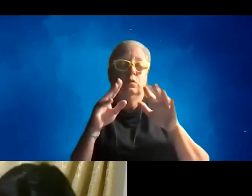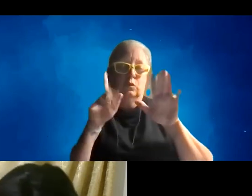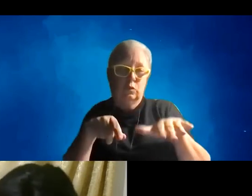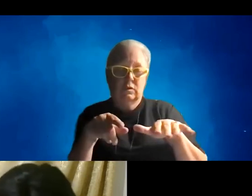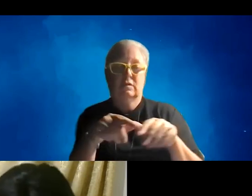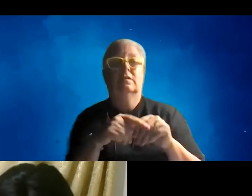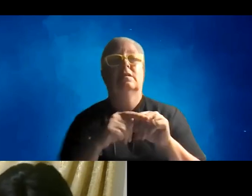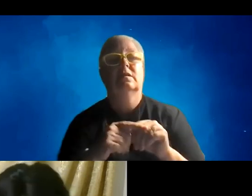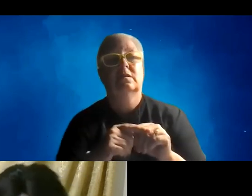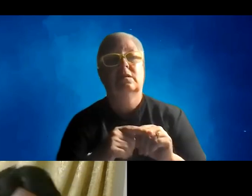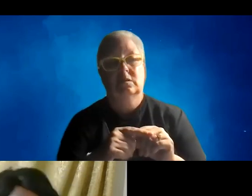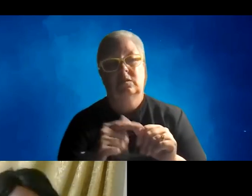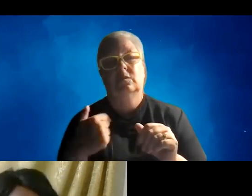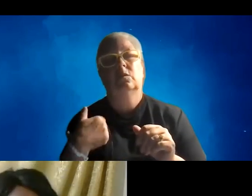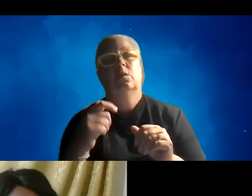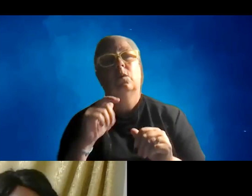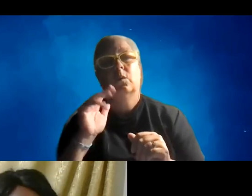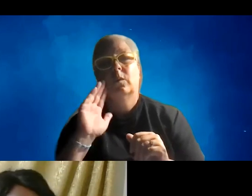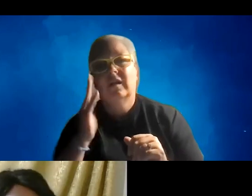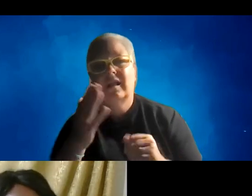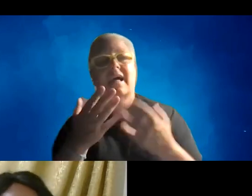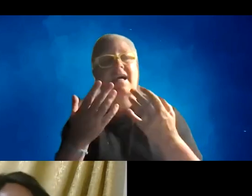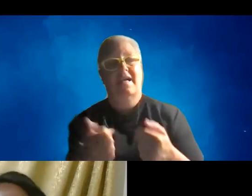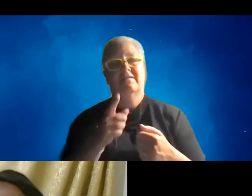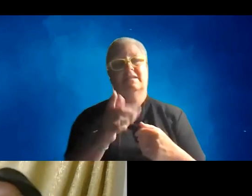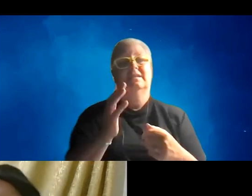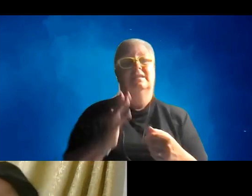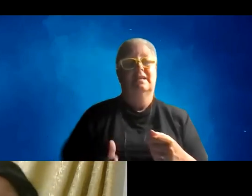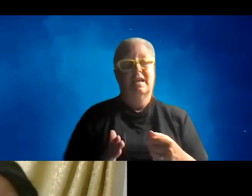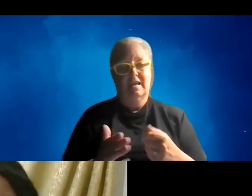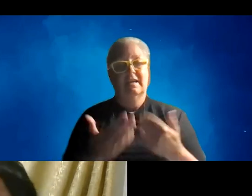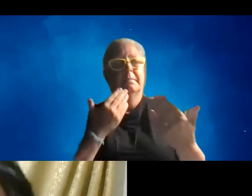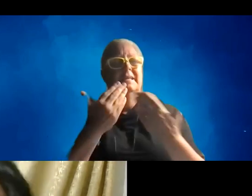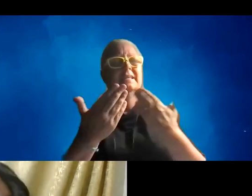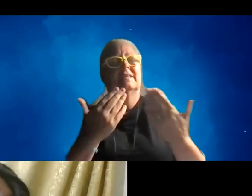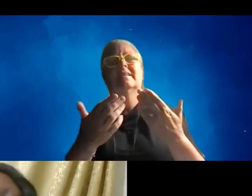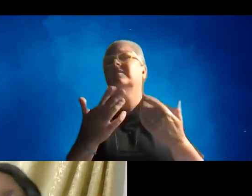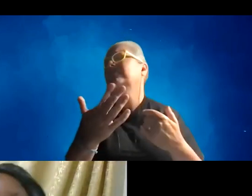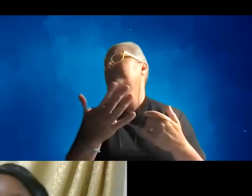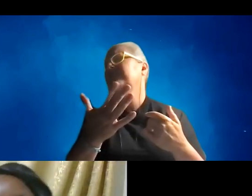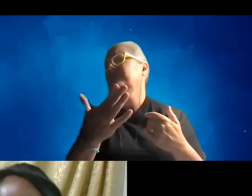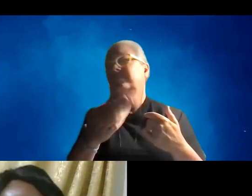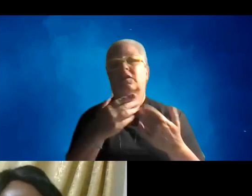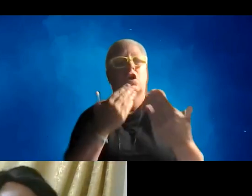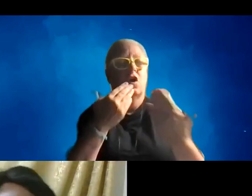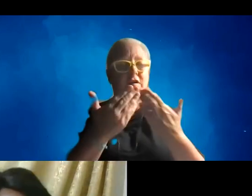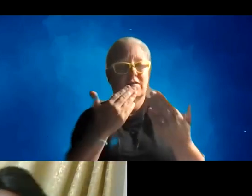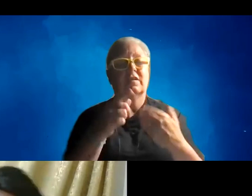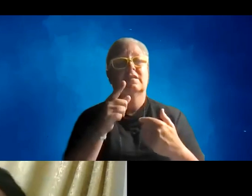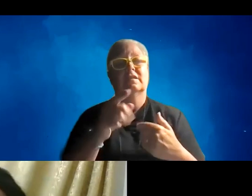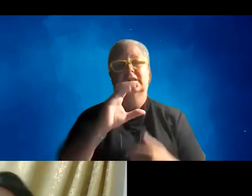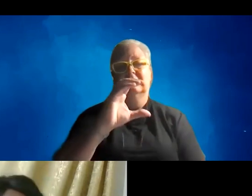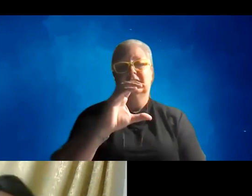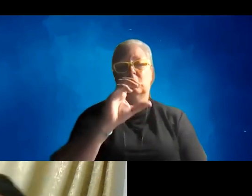is we are going to hold a side meeting at the Commonwealth, not the Commonwealth, at the Conference of State Parties, the 3rd week